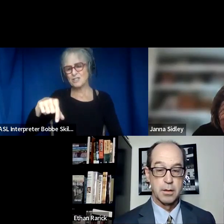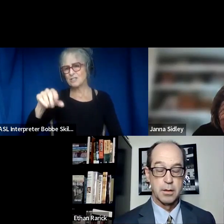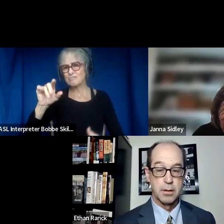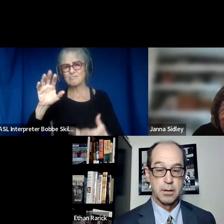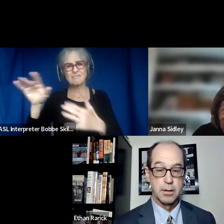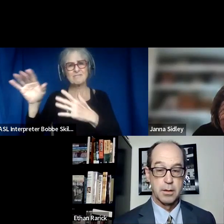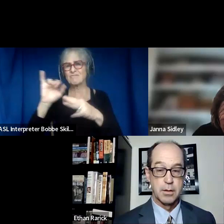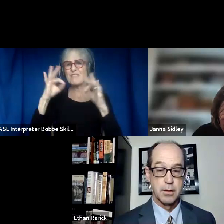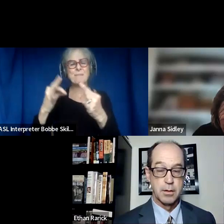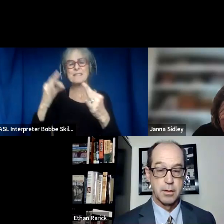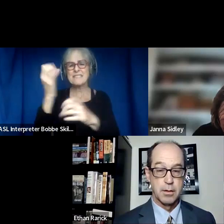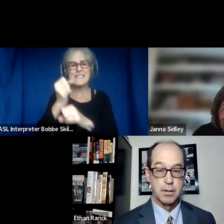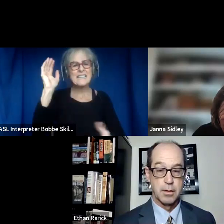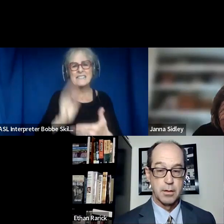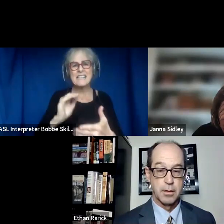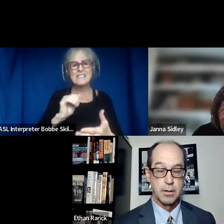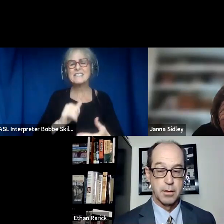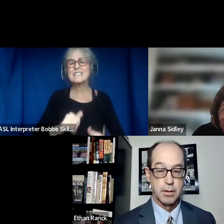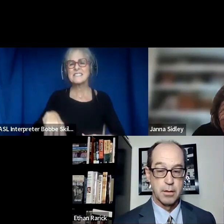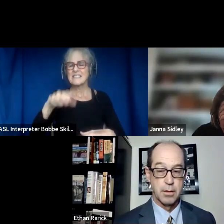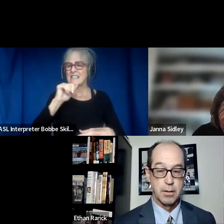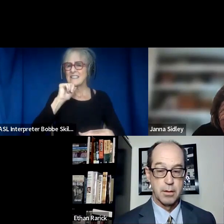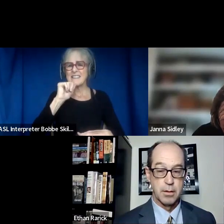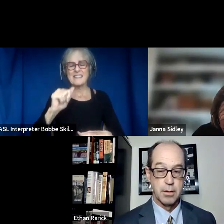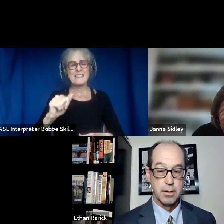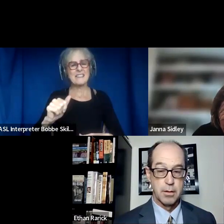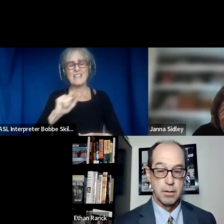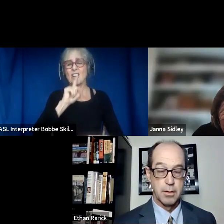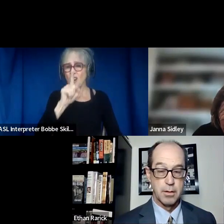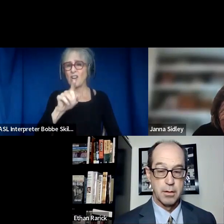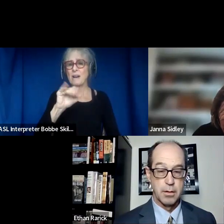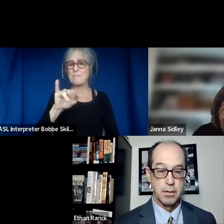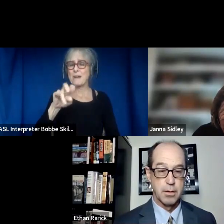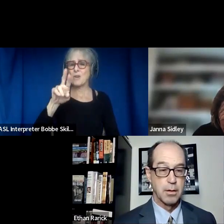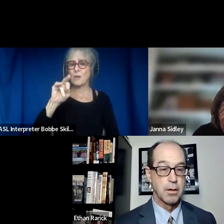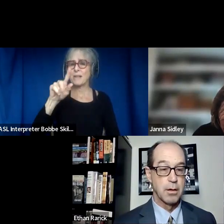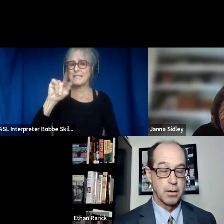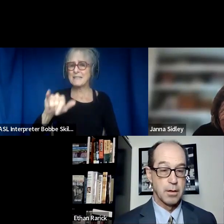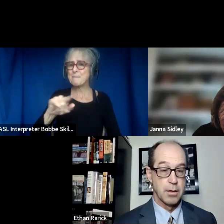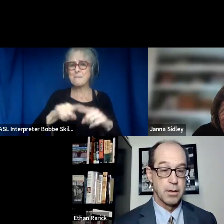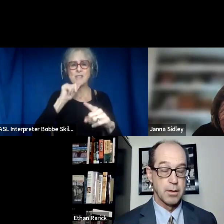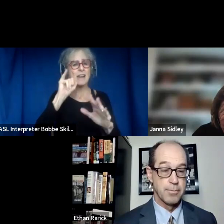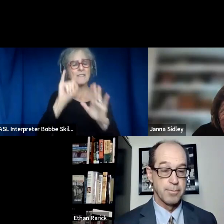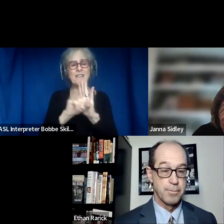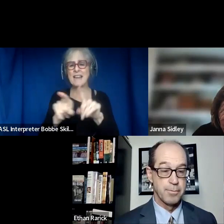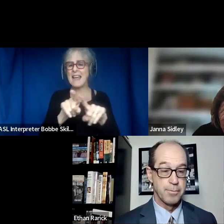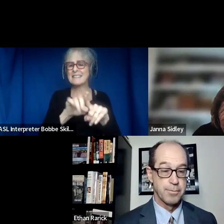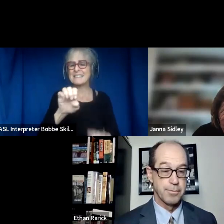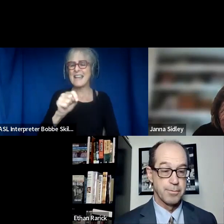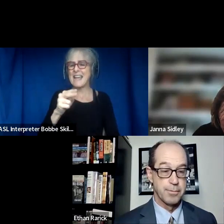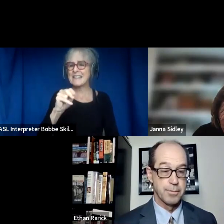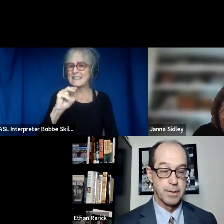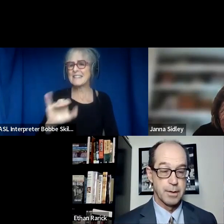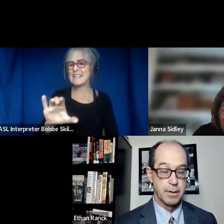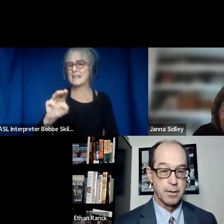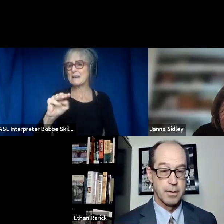not identified as ethnic minorities, but genuinely they are a minority and no one's listening. If we can all come together, we would be so